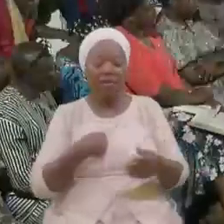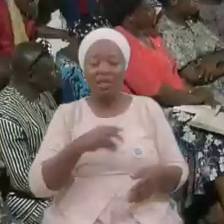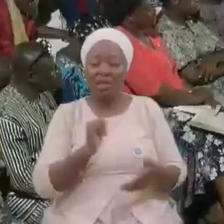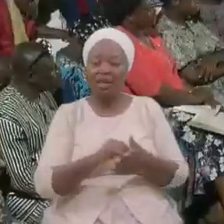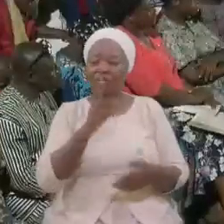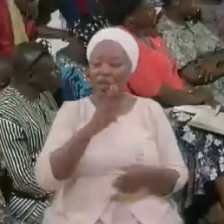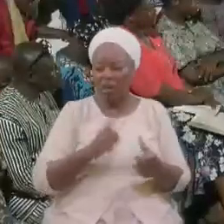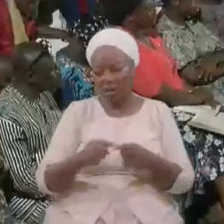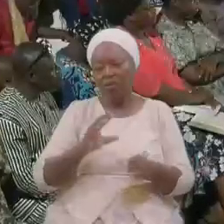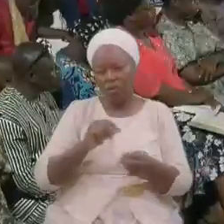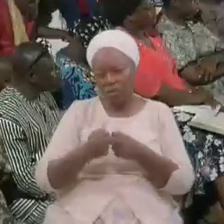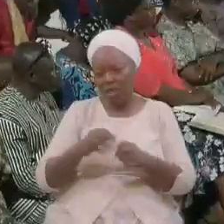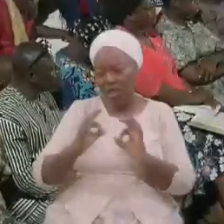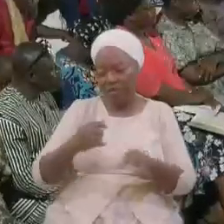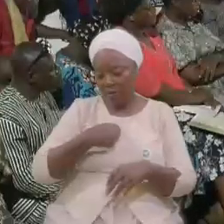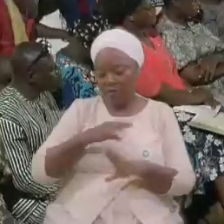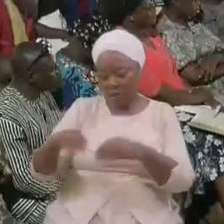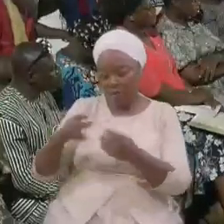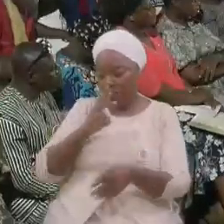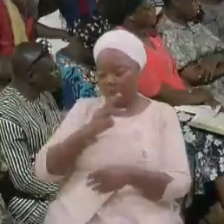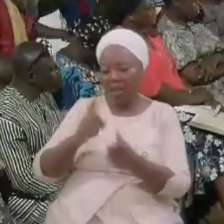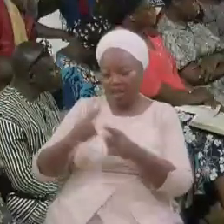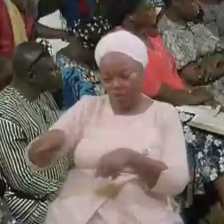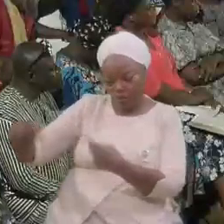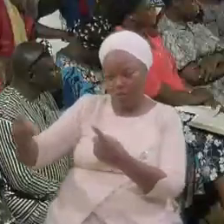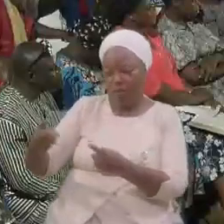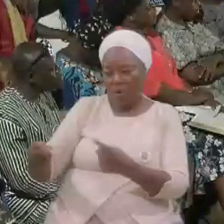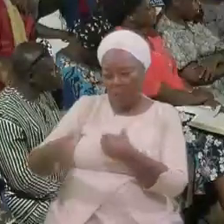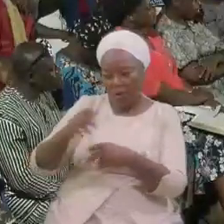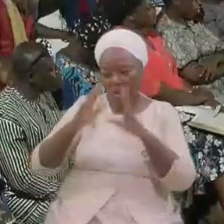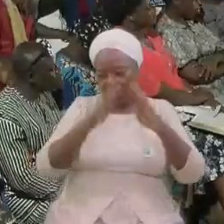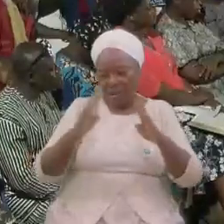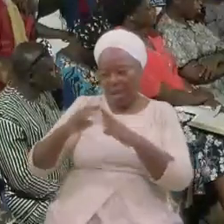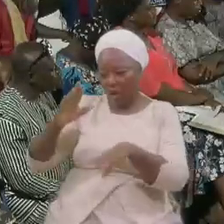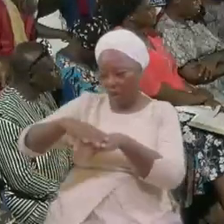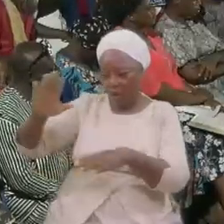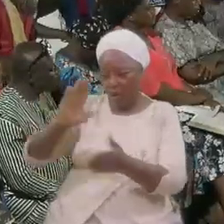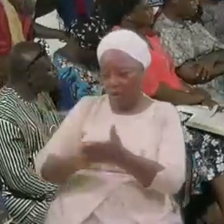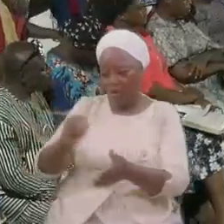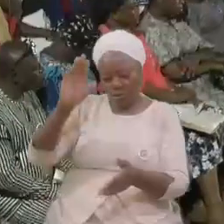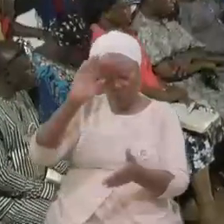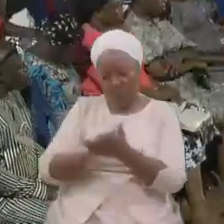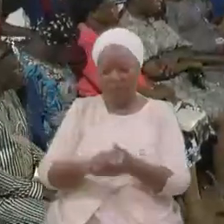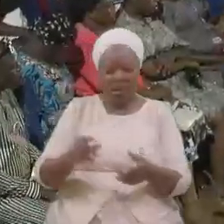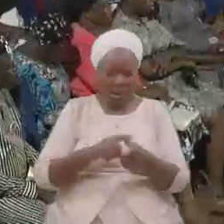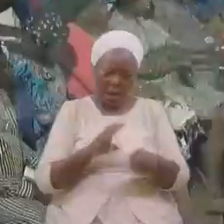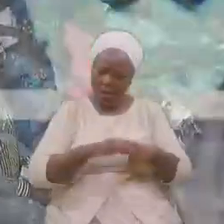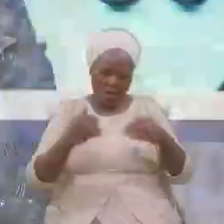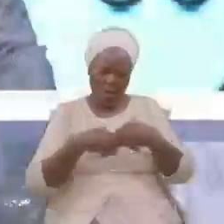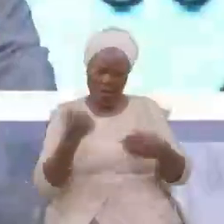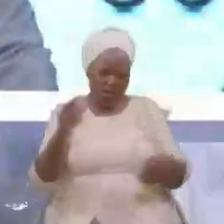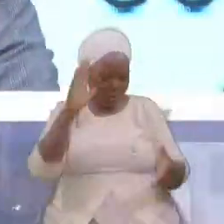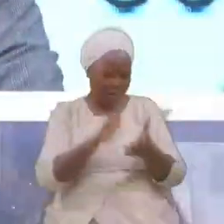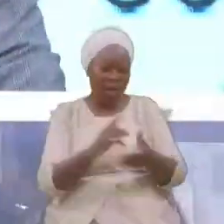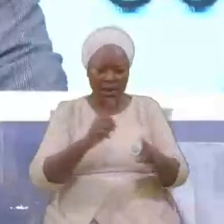husband. Husband, I don't have any husband. What do you mean? Jesus then said, you've